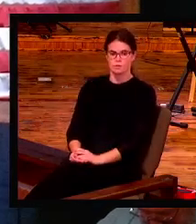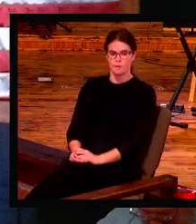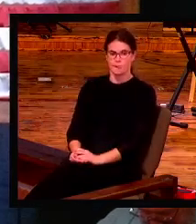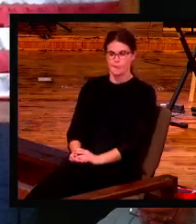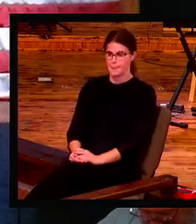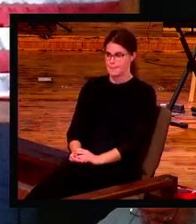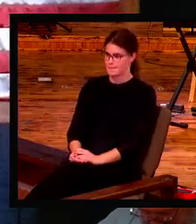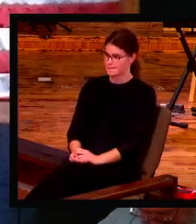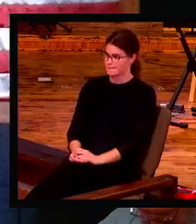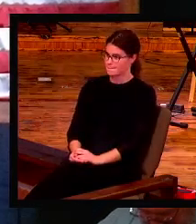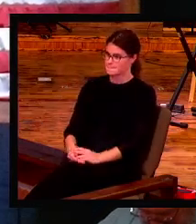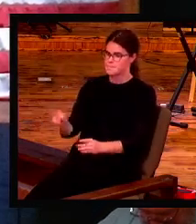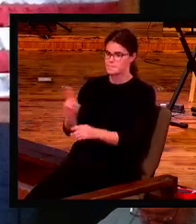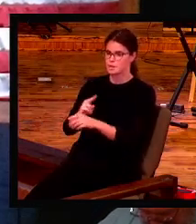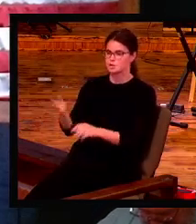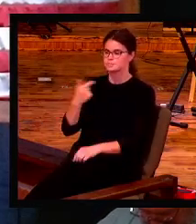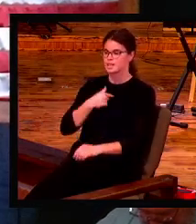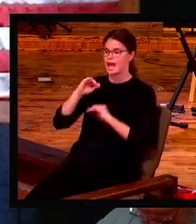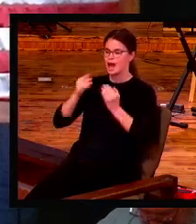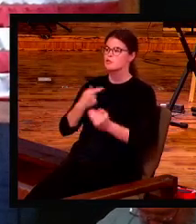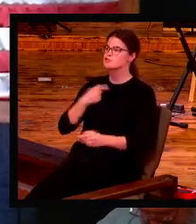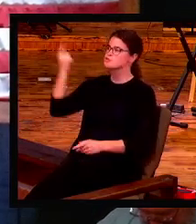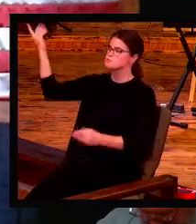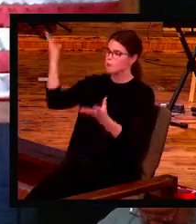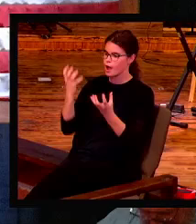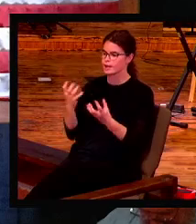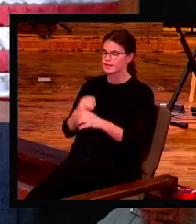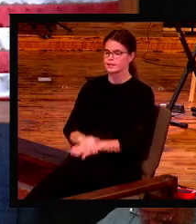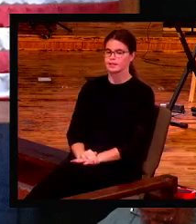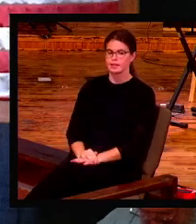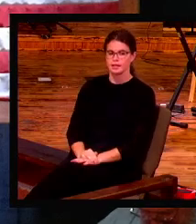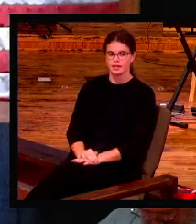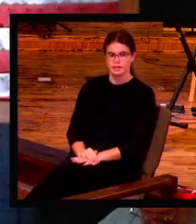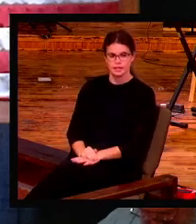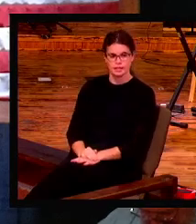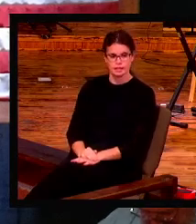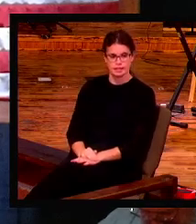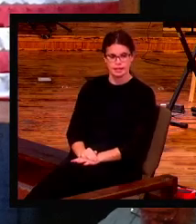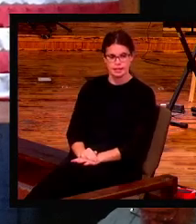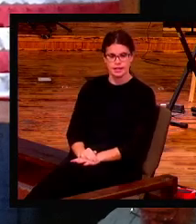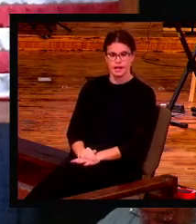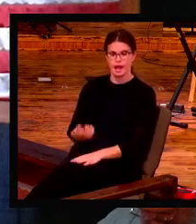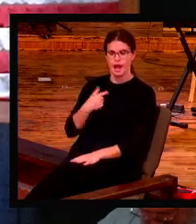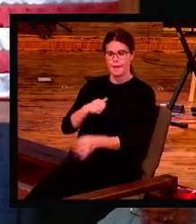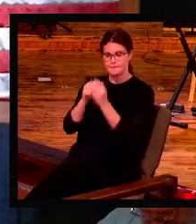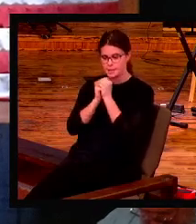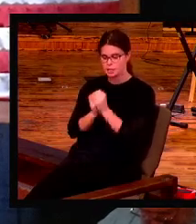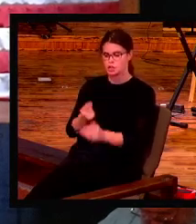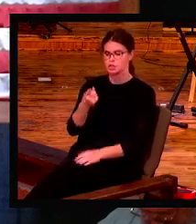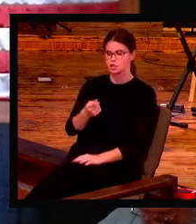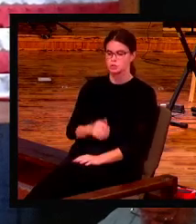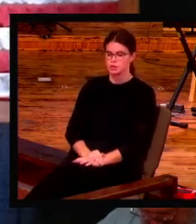me as you see fit to bring forth any and everything necessary for every single person to leave here different than the way that they came.